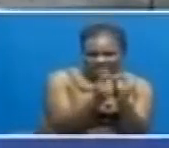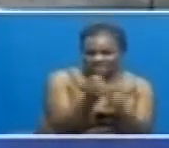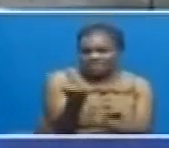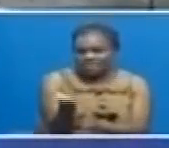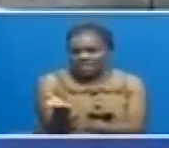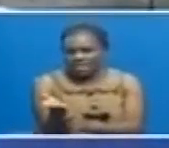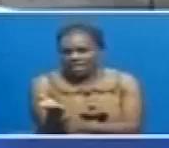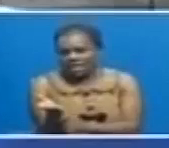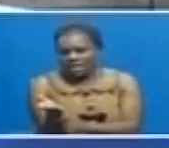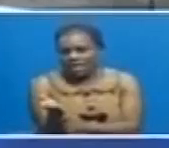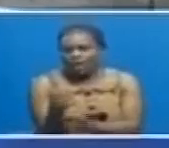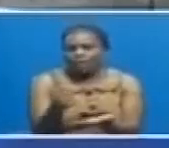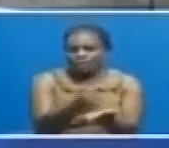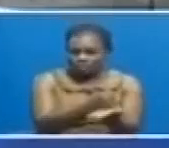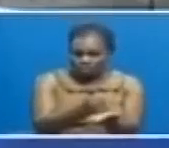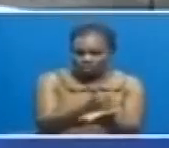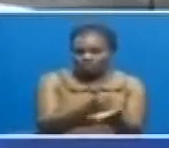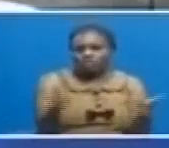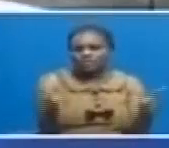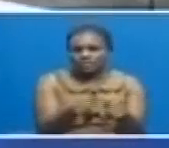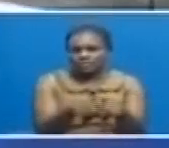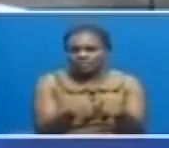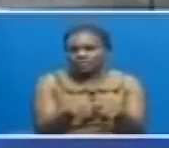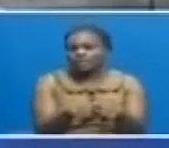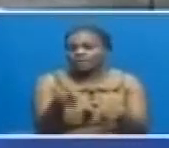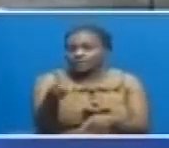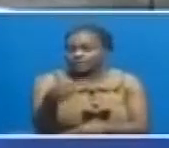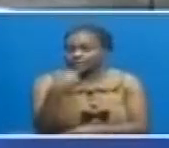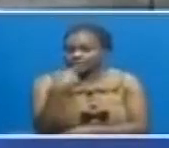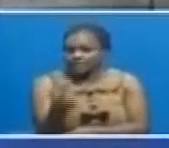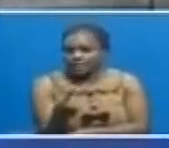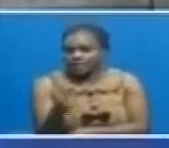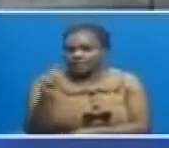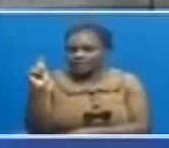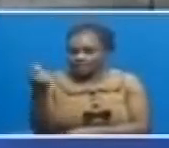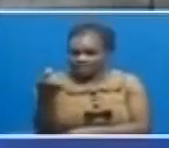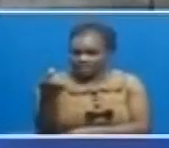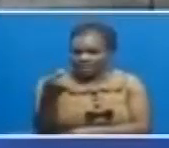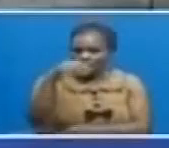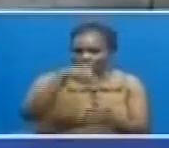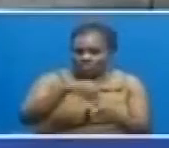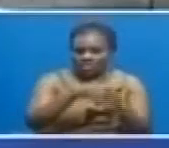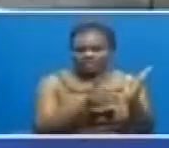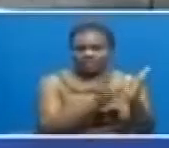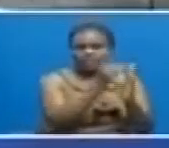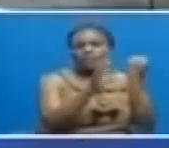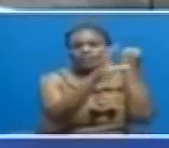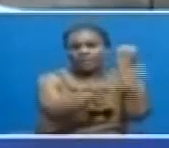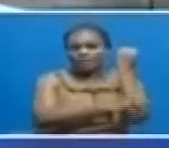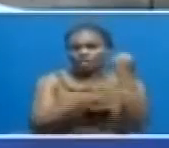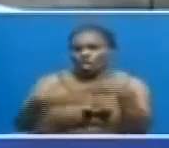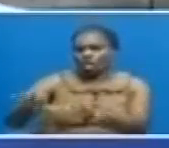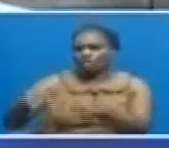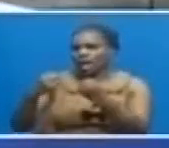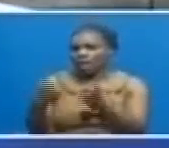problems like aflatoxin, and you realize that it's being said that in Kenya or within the developing countries, we are losing up